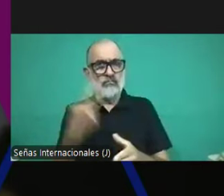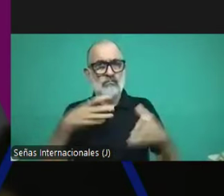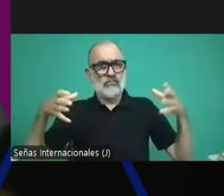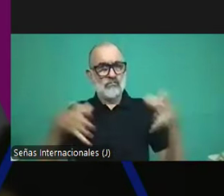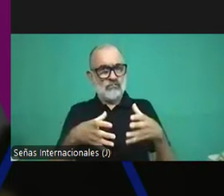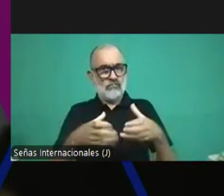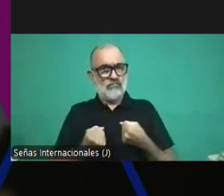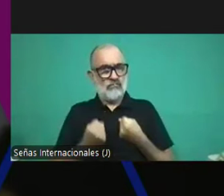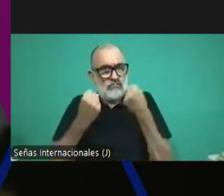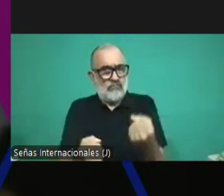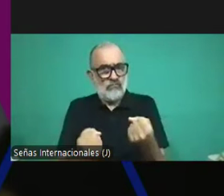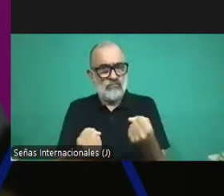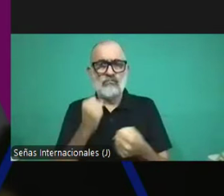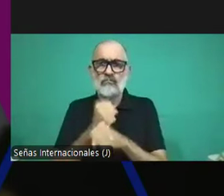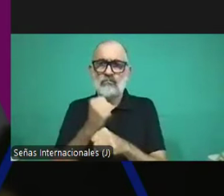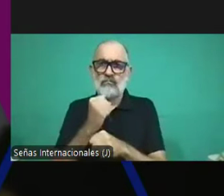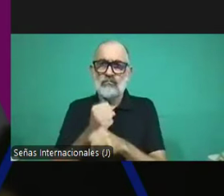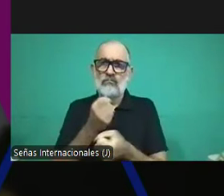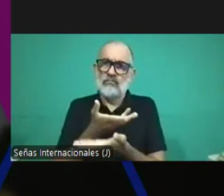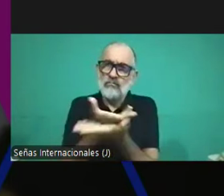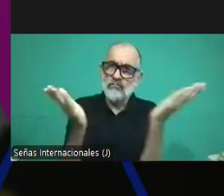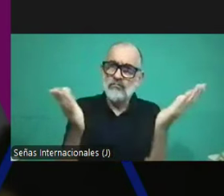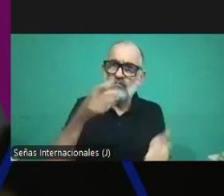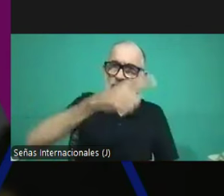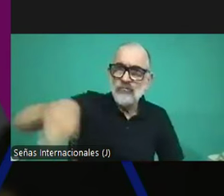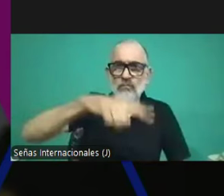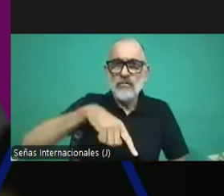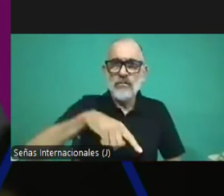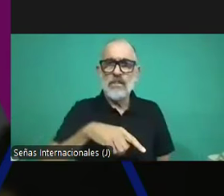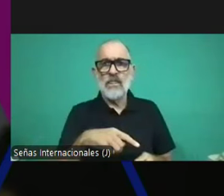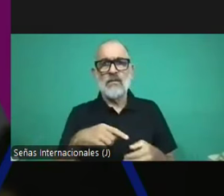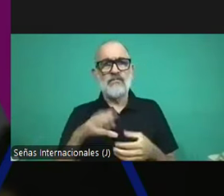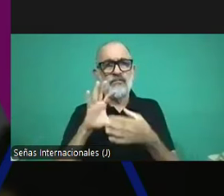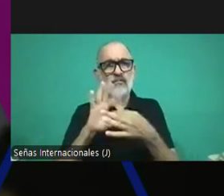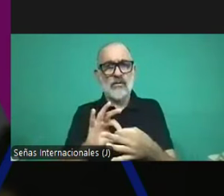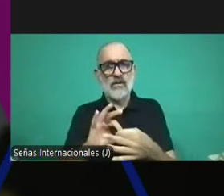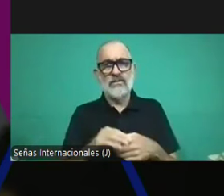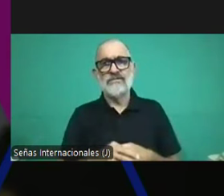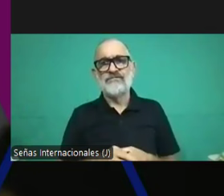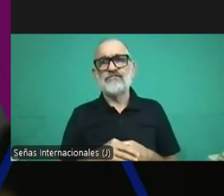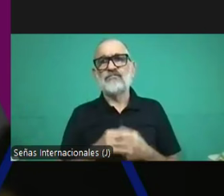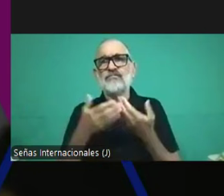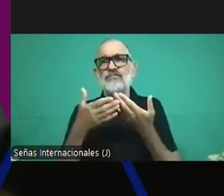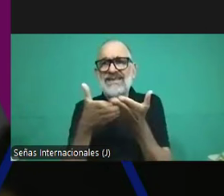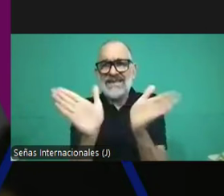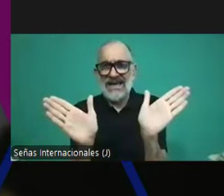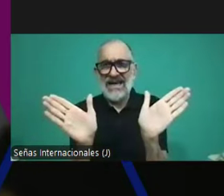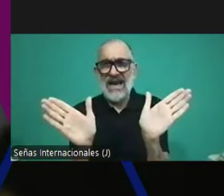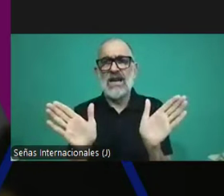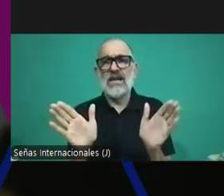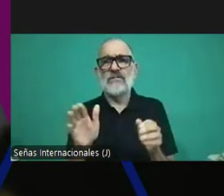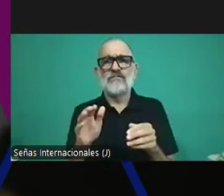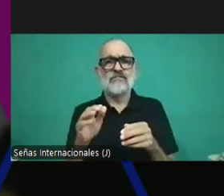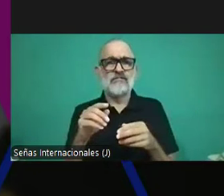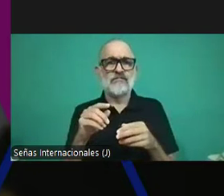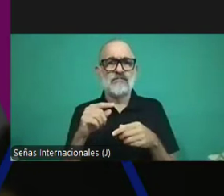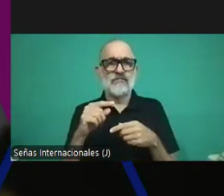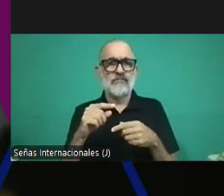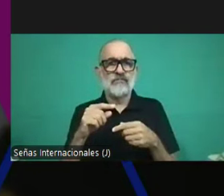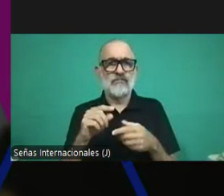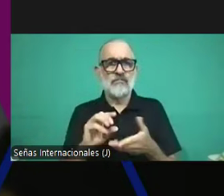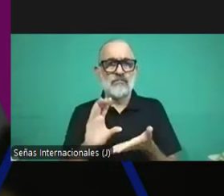do dia 1º And every do 1º de day, janeiro a we 31 de are, from the very dezembro, first day, com we've been working on com this essa from compreensão que a January the nossa